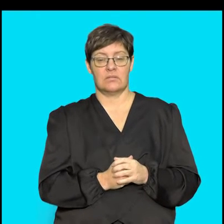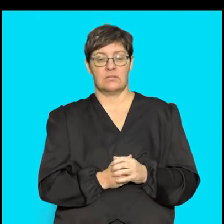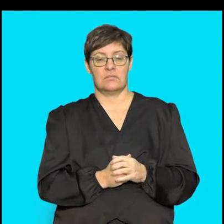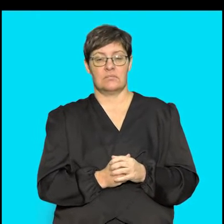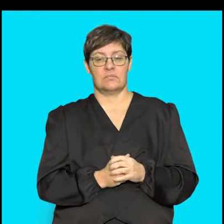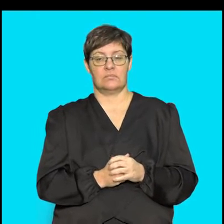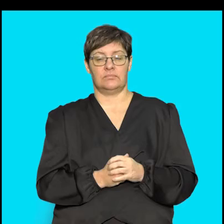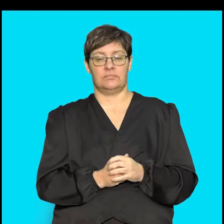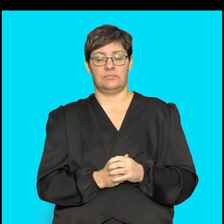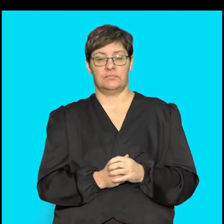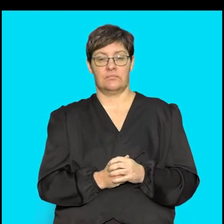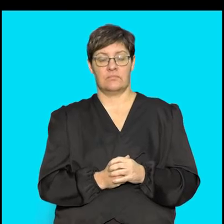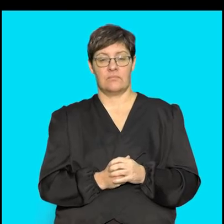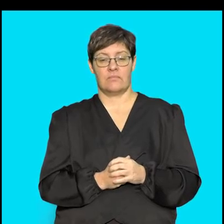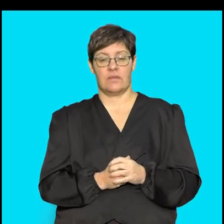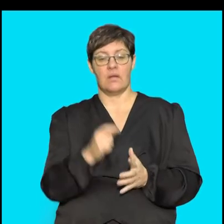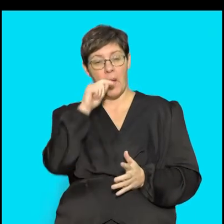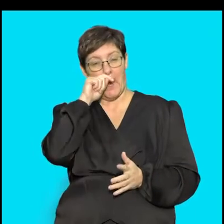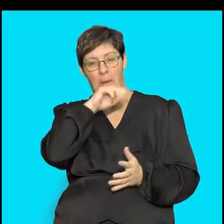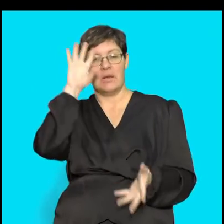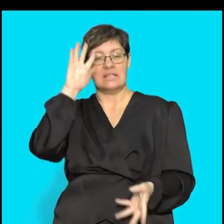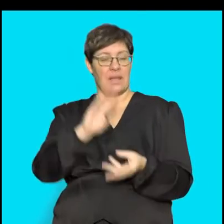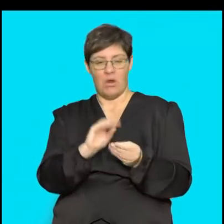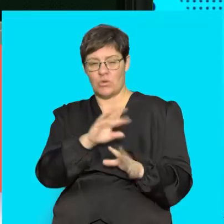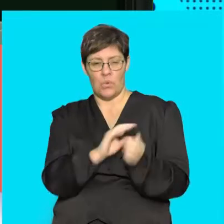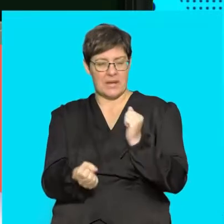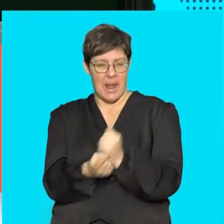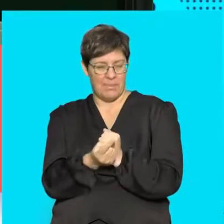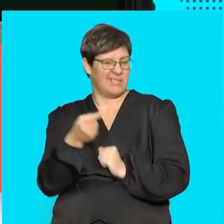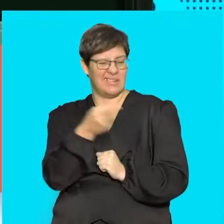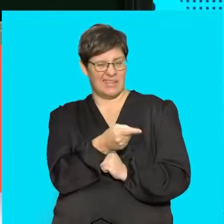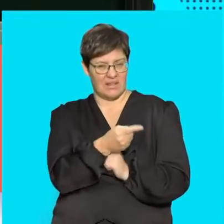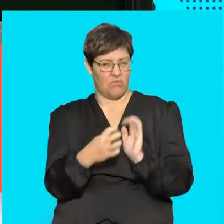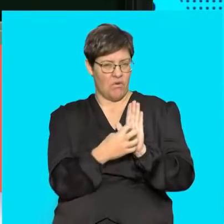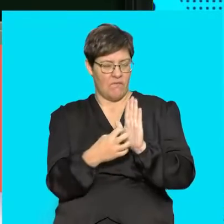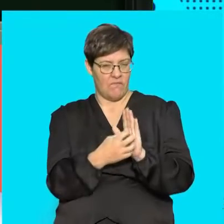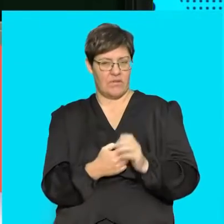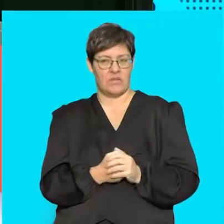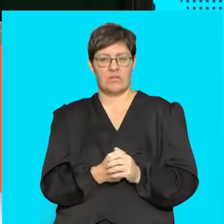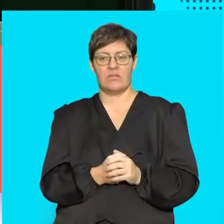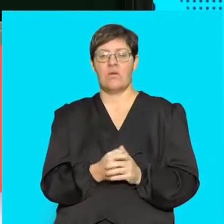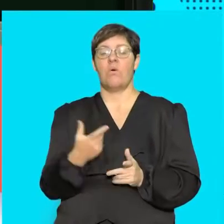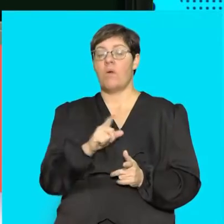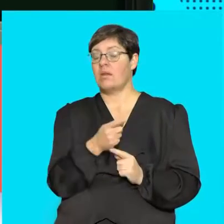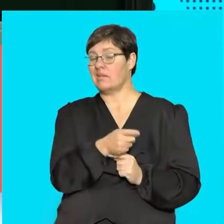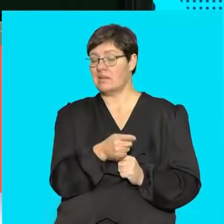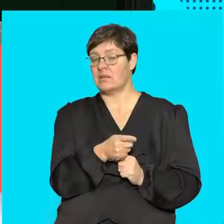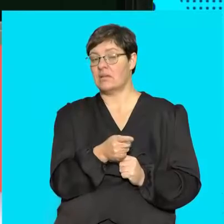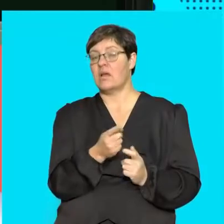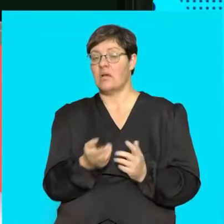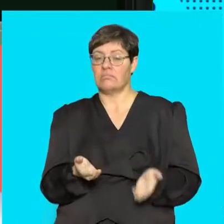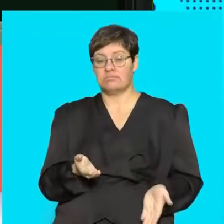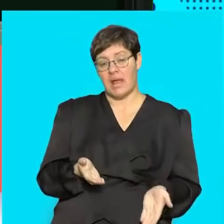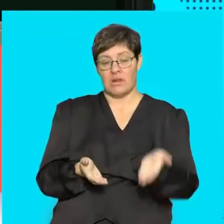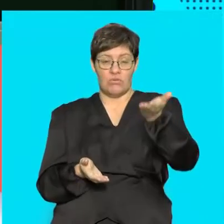Now, we're going to just quickly summarize what just happened on the concentration graph when one of the concentrations